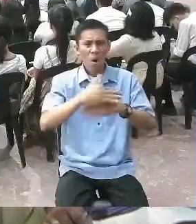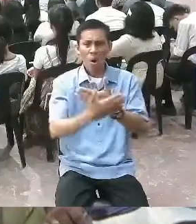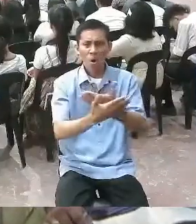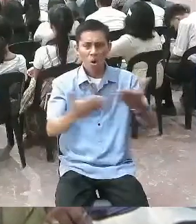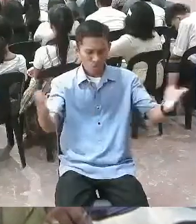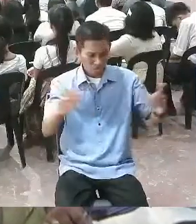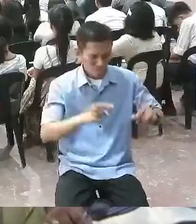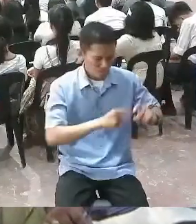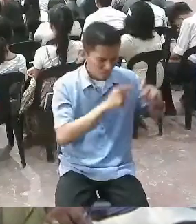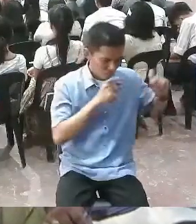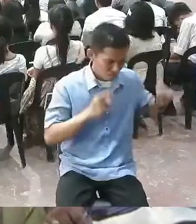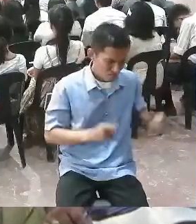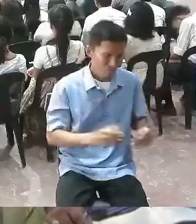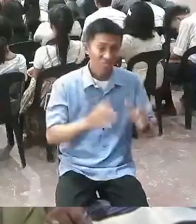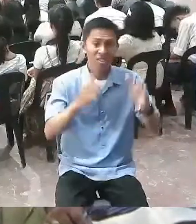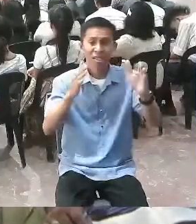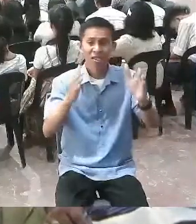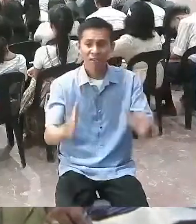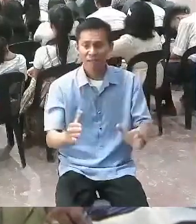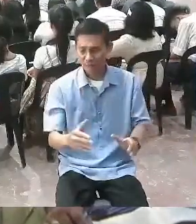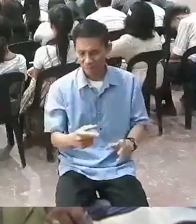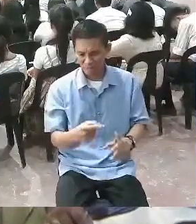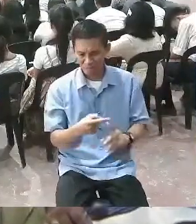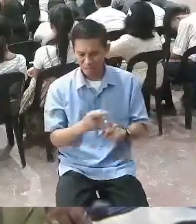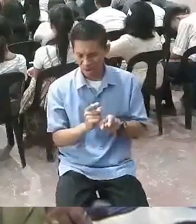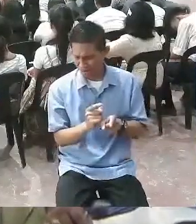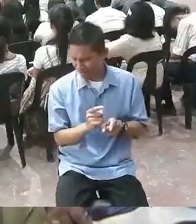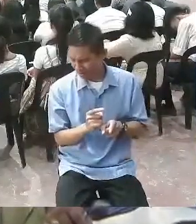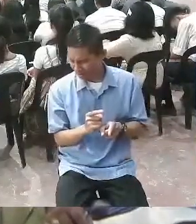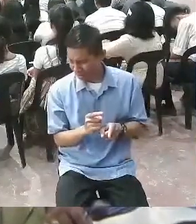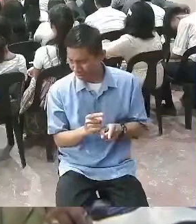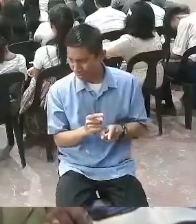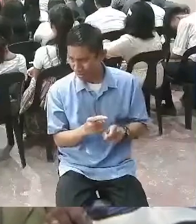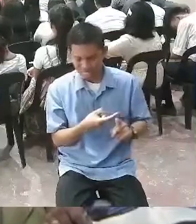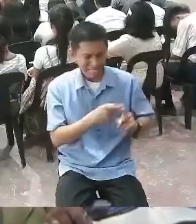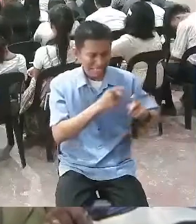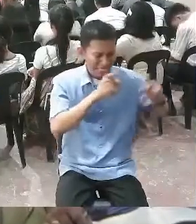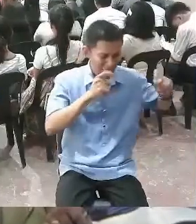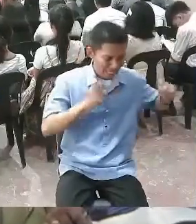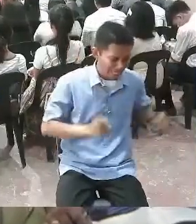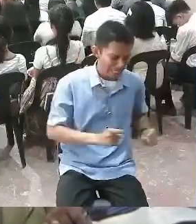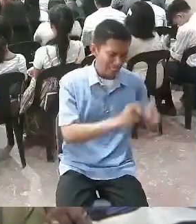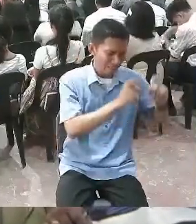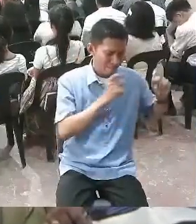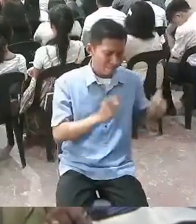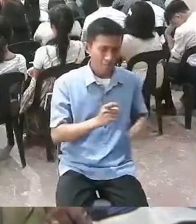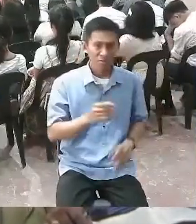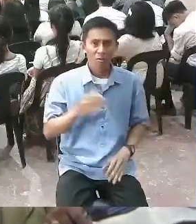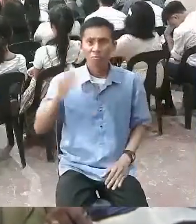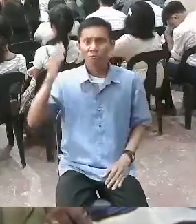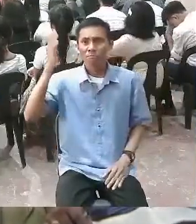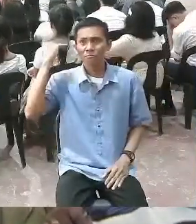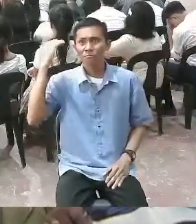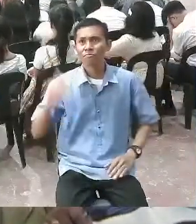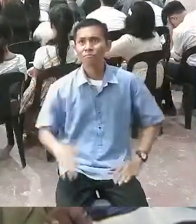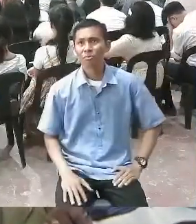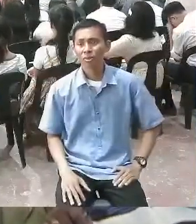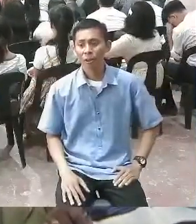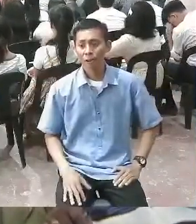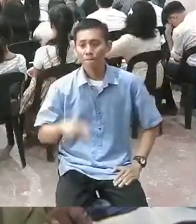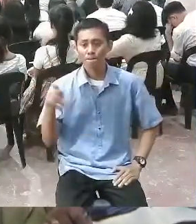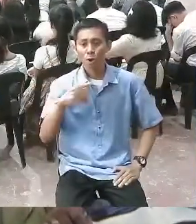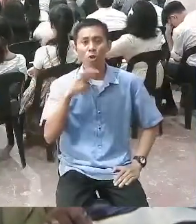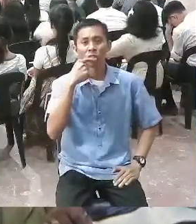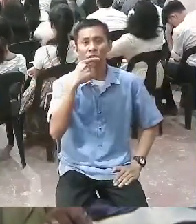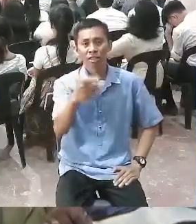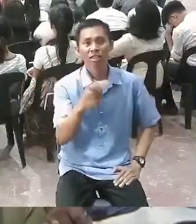will deliver me from this body of death? As a matter of fact, in one time in the scripture, the Apostle Paul said